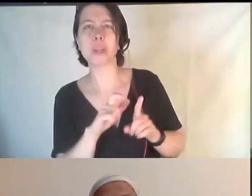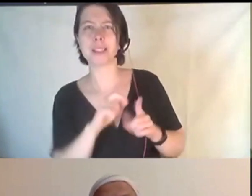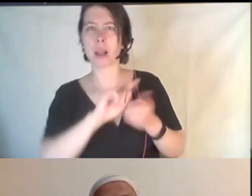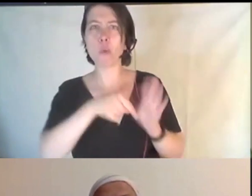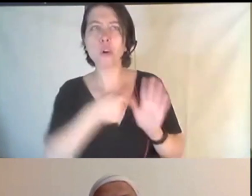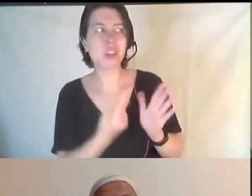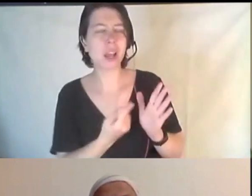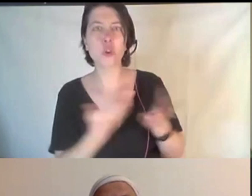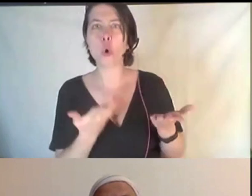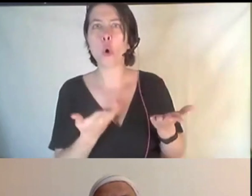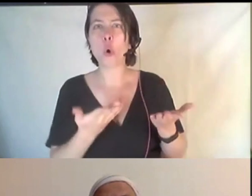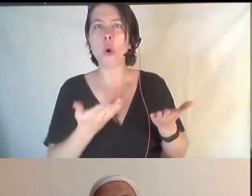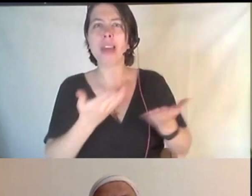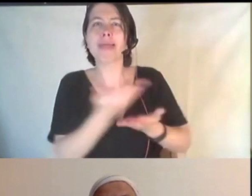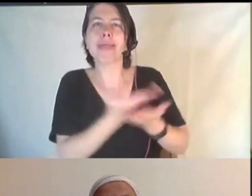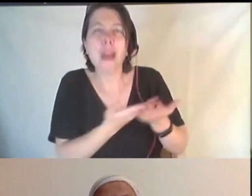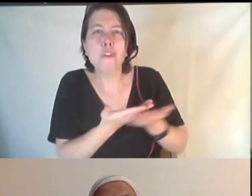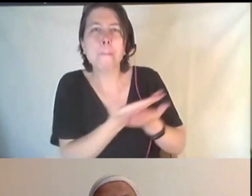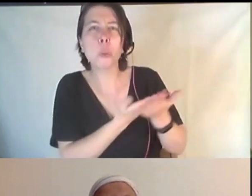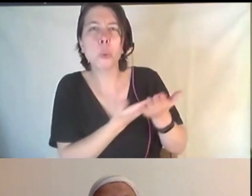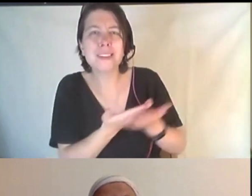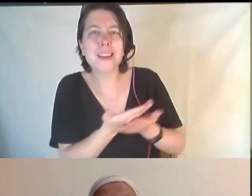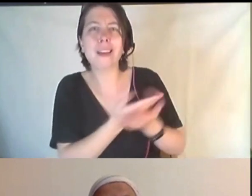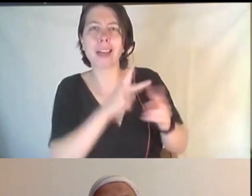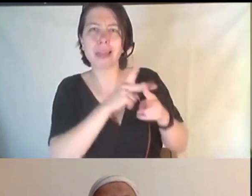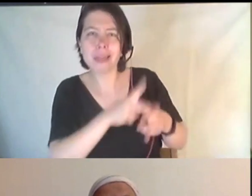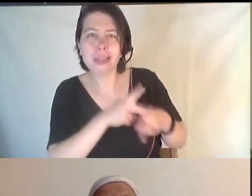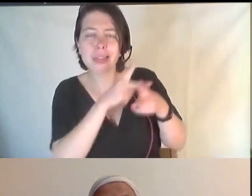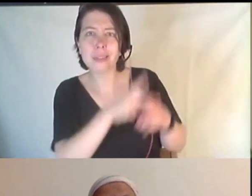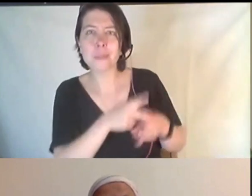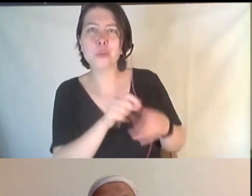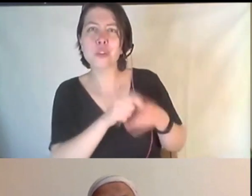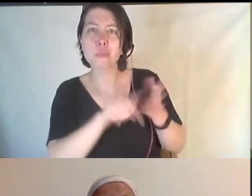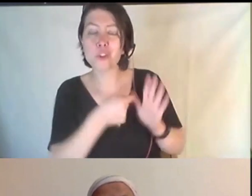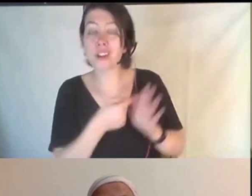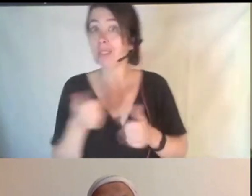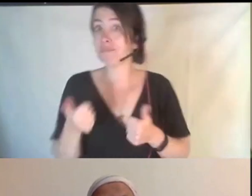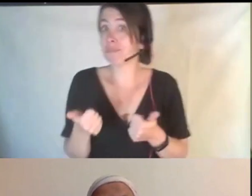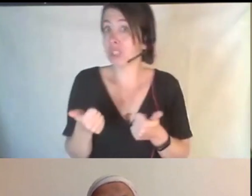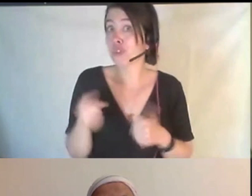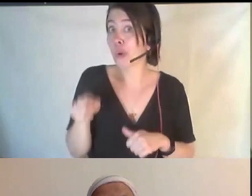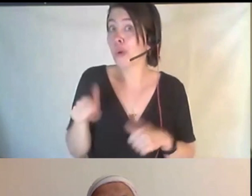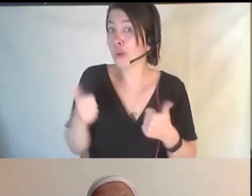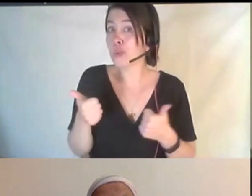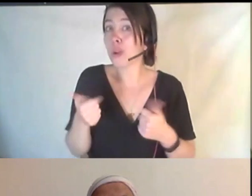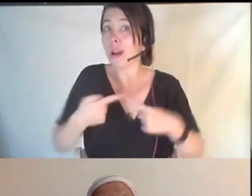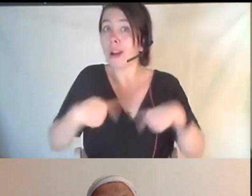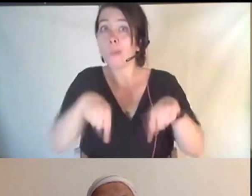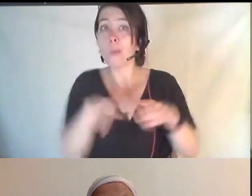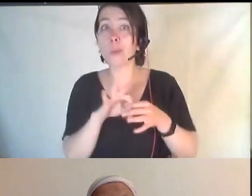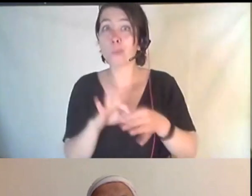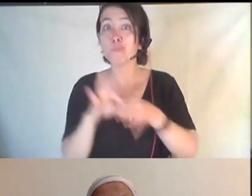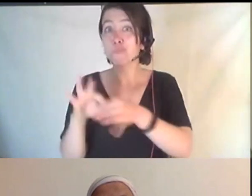view. And that's great, and we like to engage on all levels, but taking